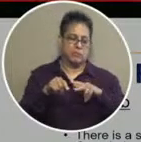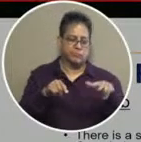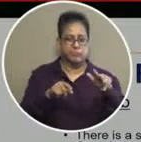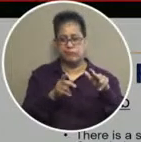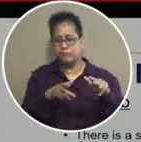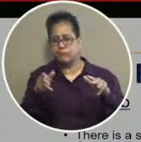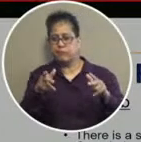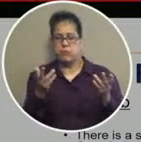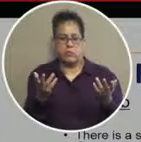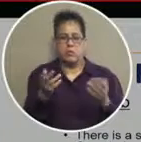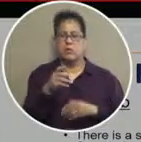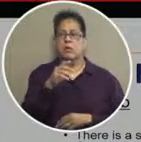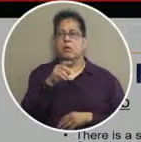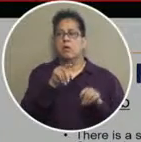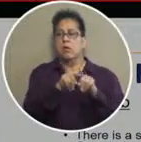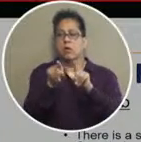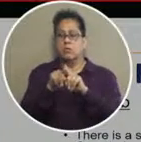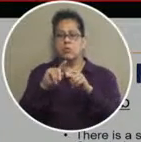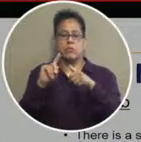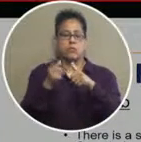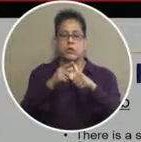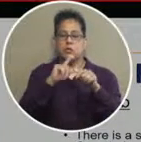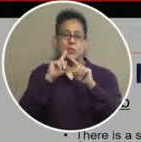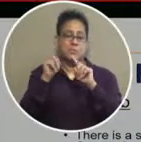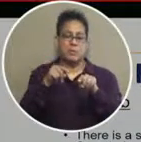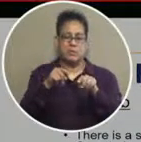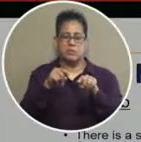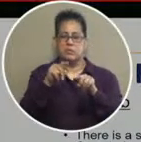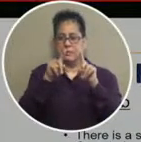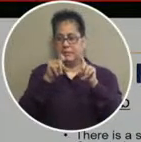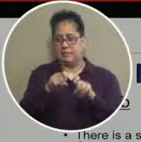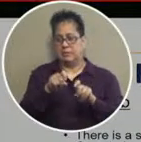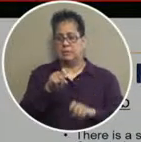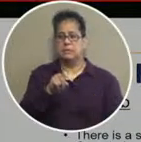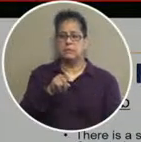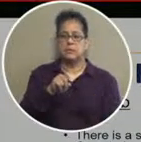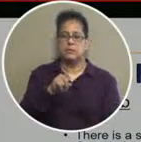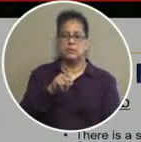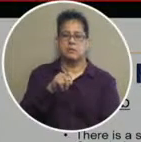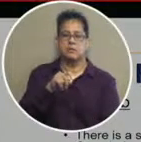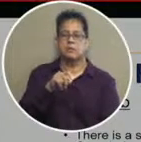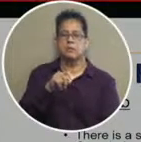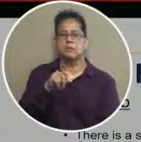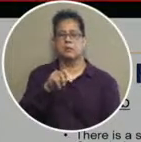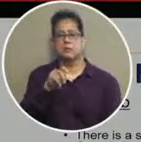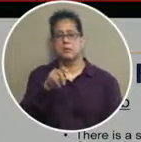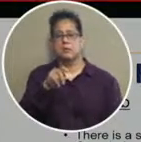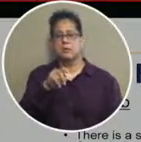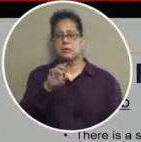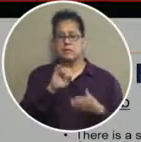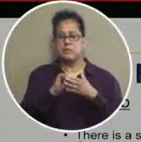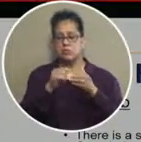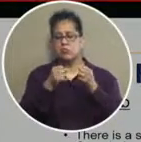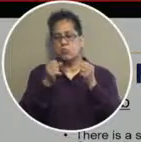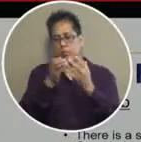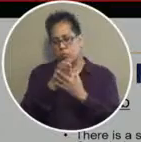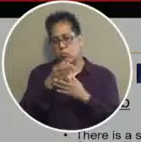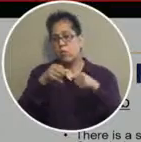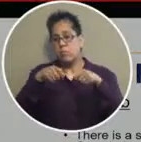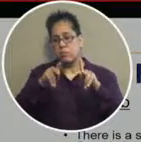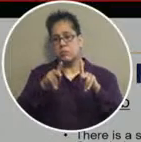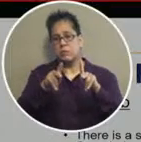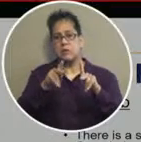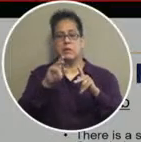offer focused first responder rapid testing at that site. It's another drive-through opportunity, and this